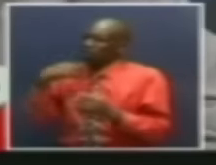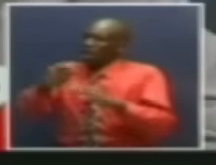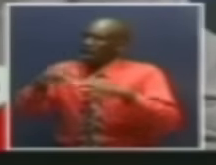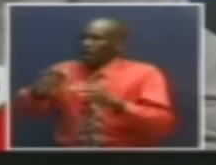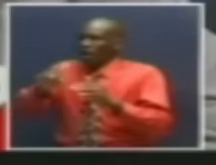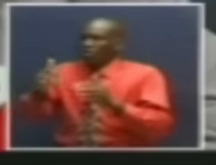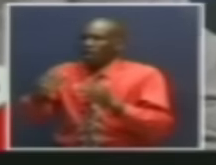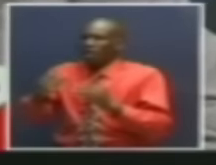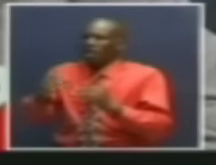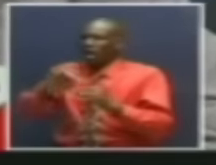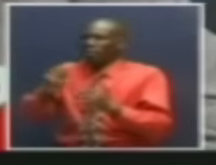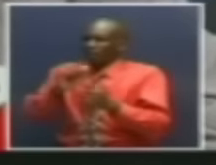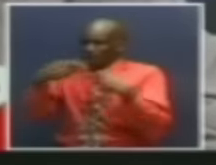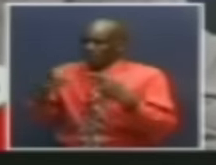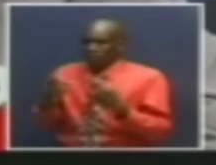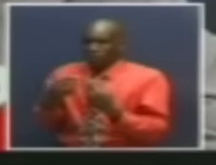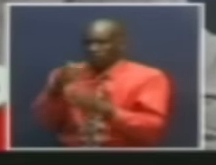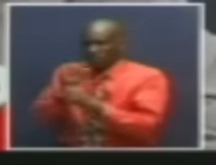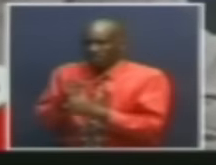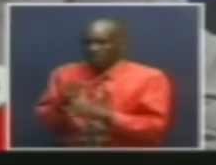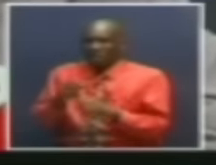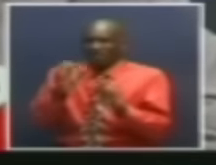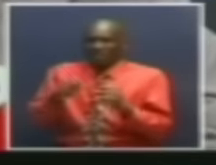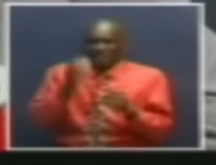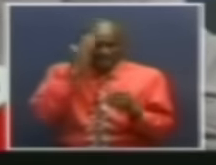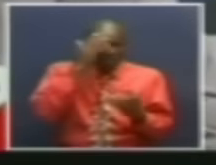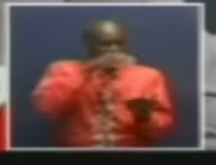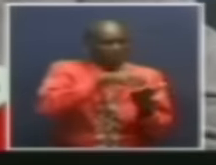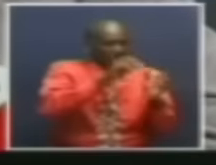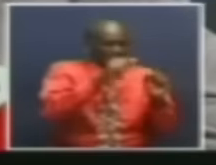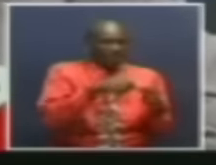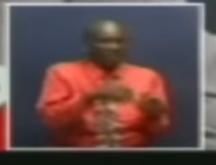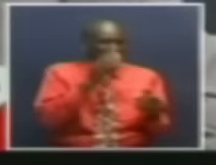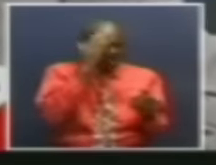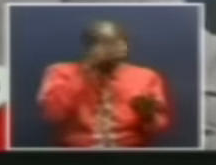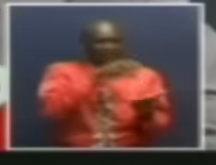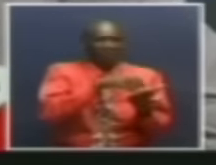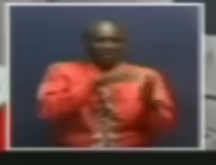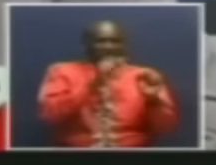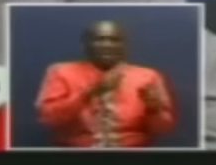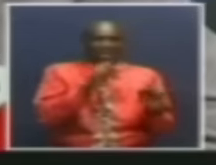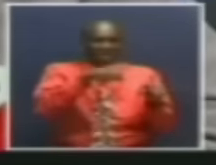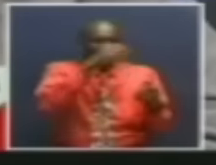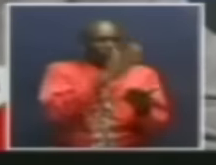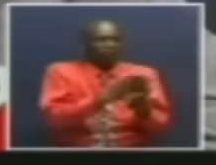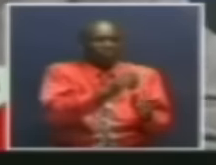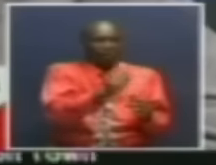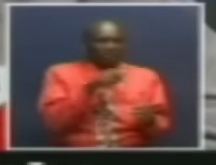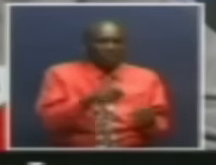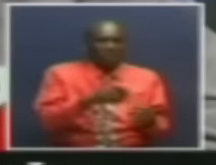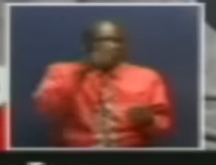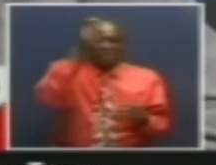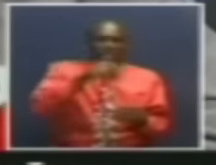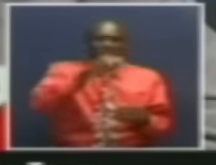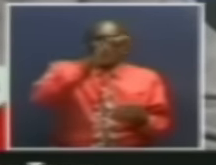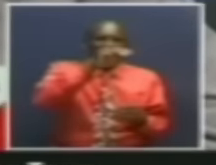you have some inside information. Yes, I know. I know how they rank. Share? Yes. They can either confirm or deny this. Justice Maraga